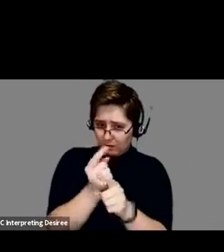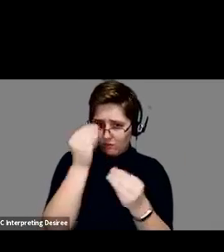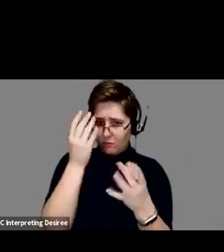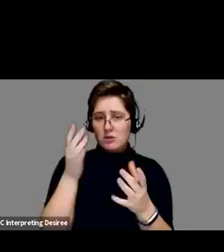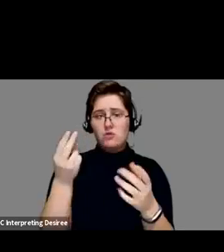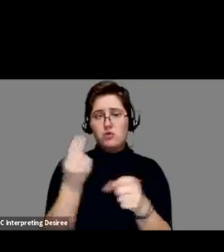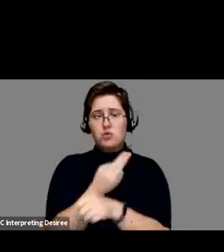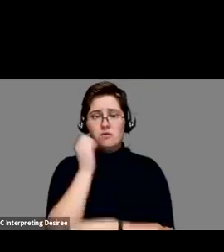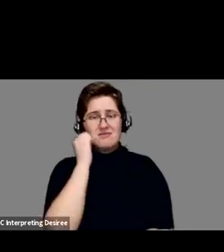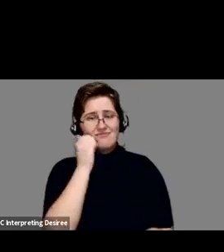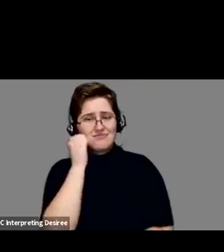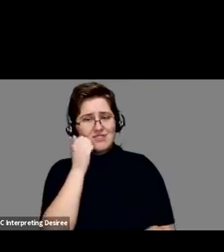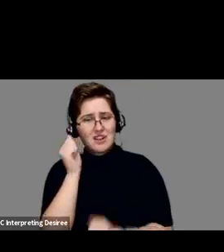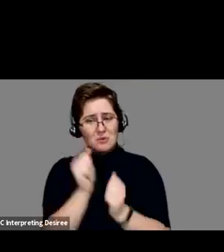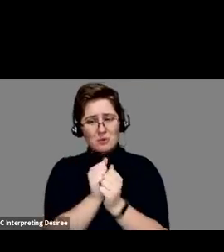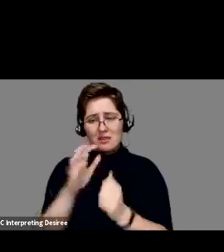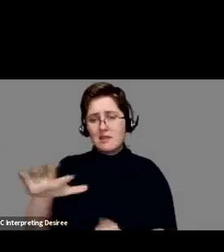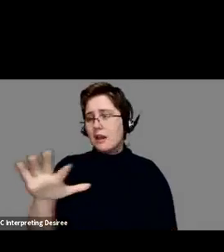in the daily